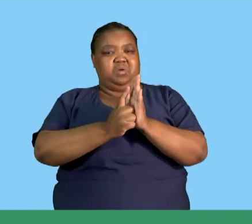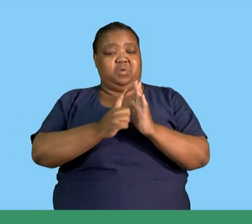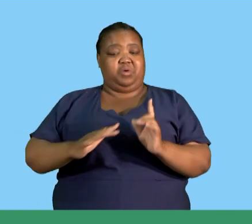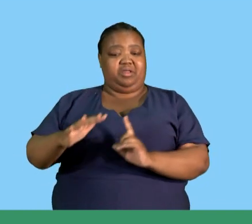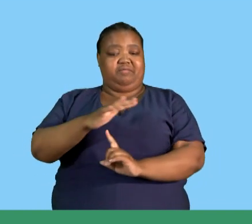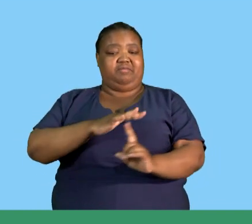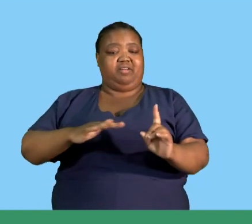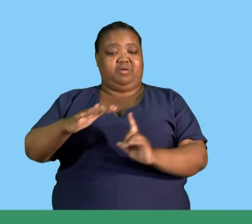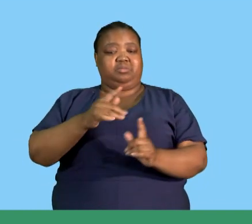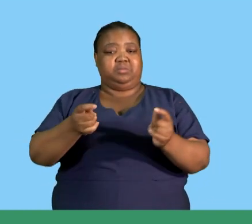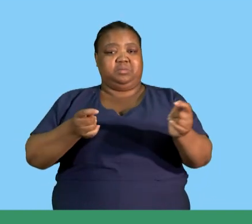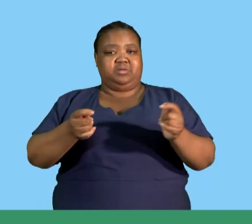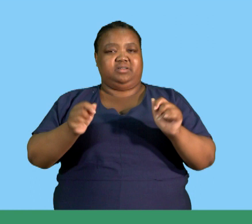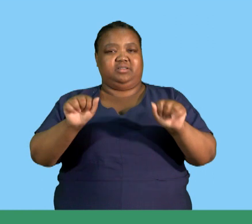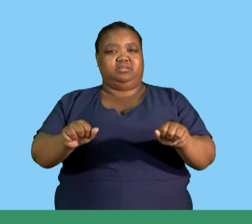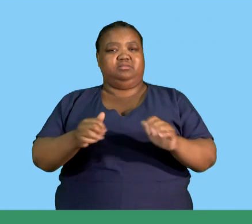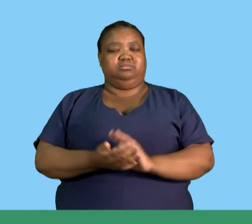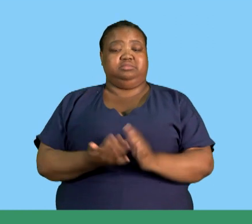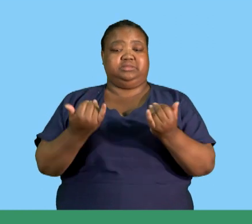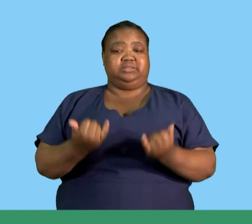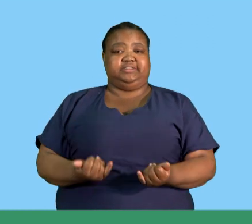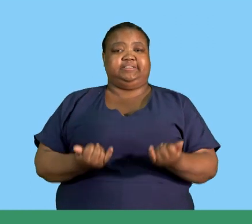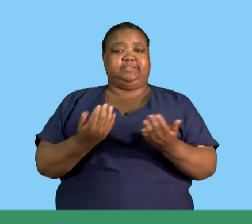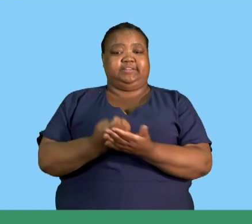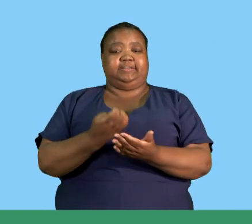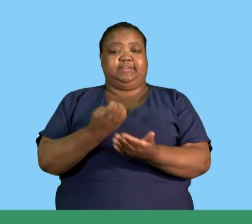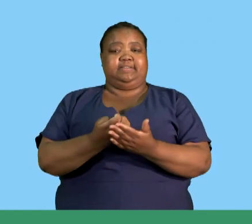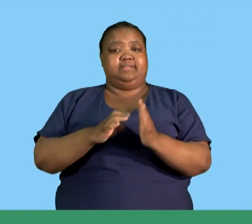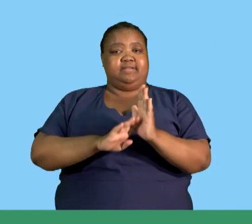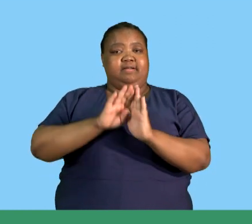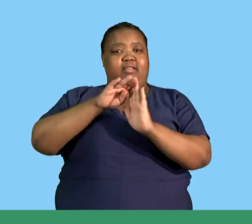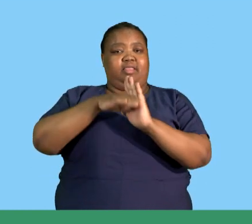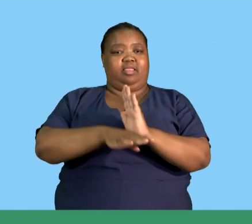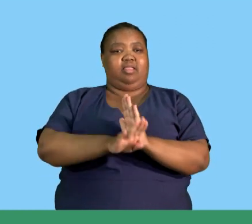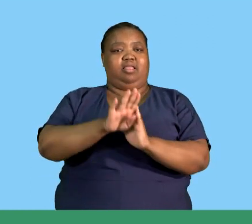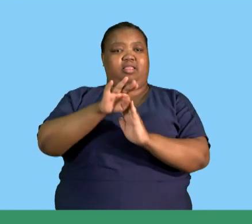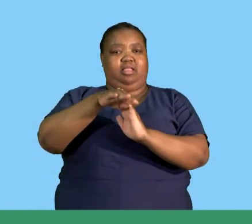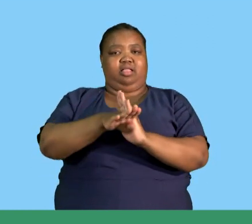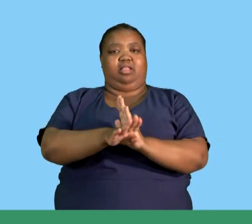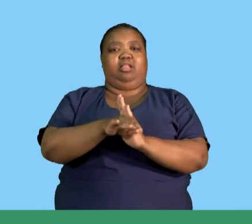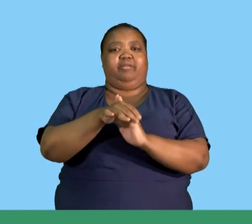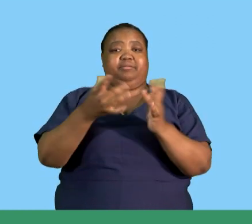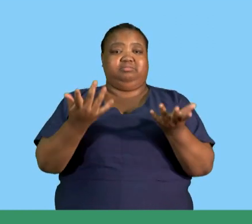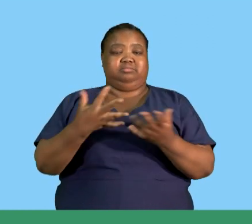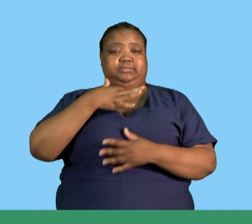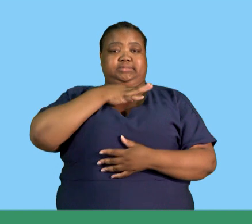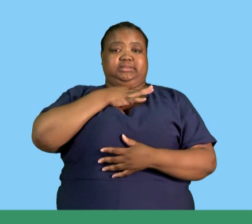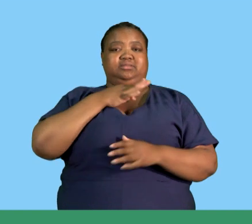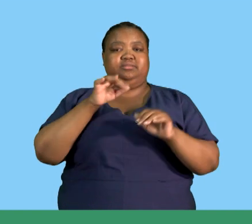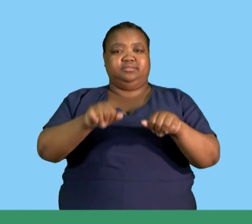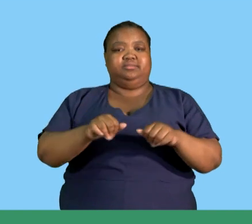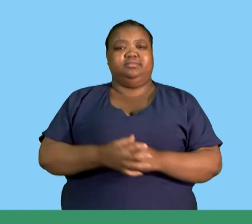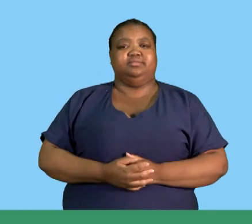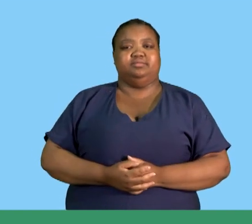pollution rather, currency fluctuations, because you can see it's fluctuating, so it becomes